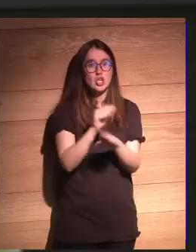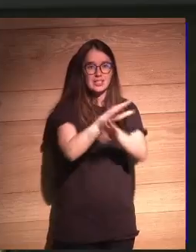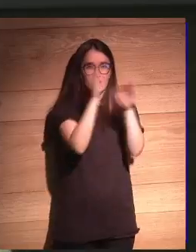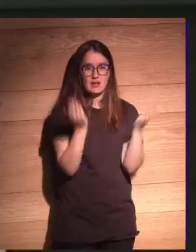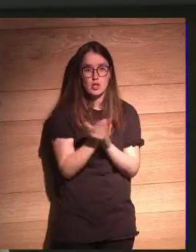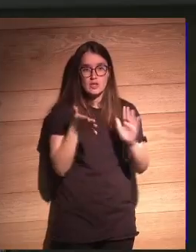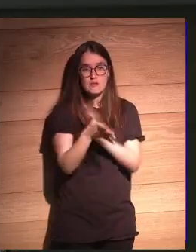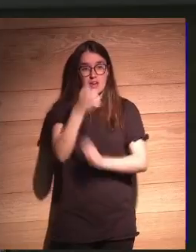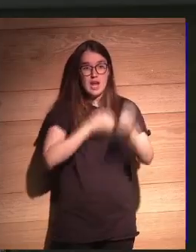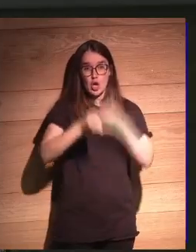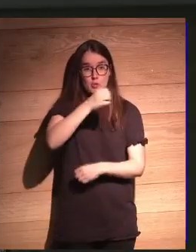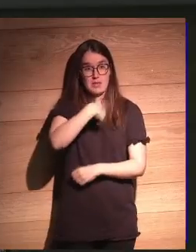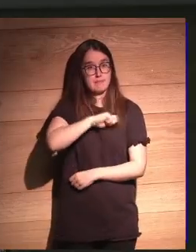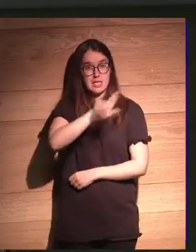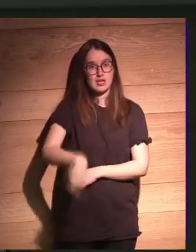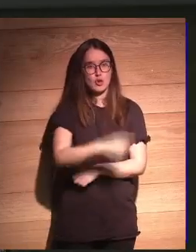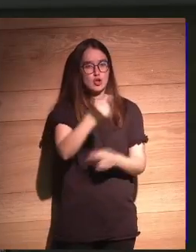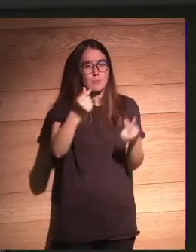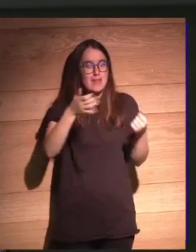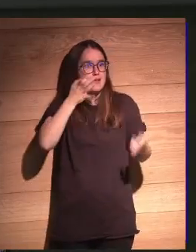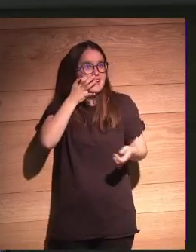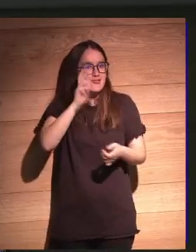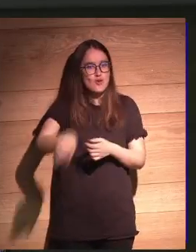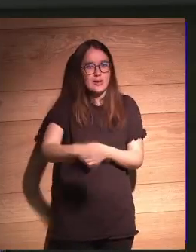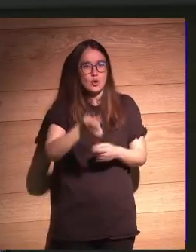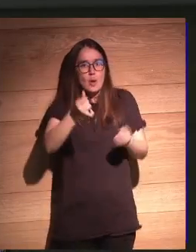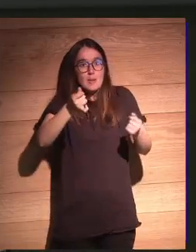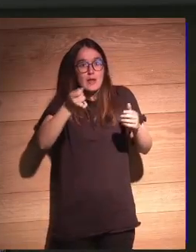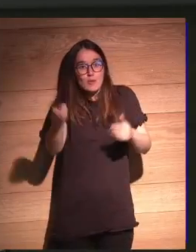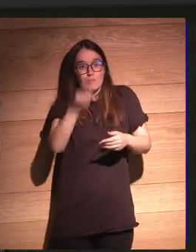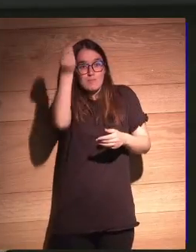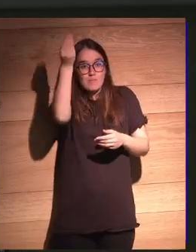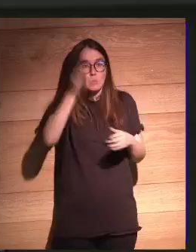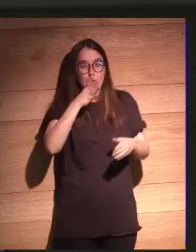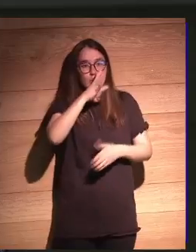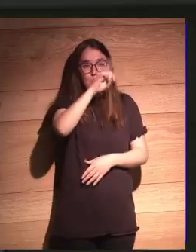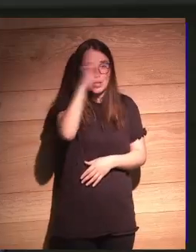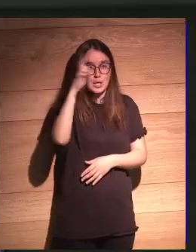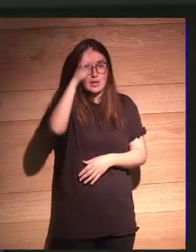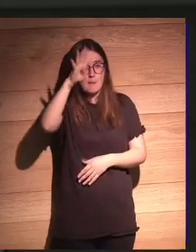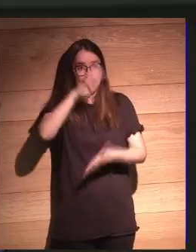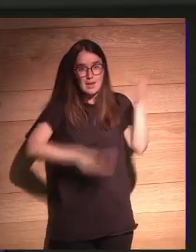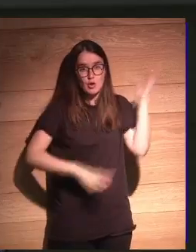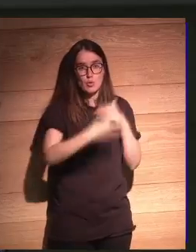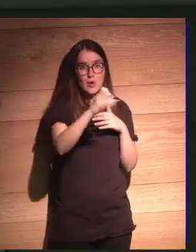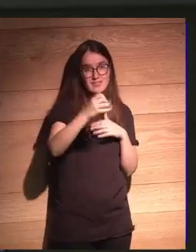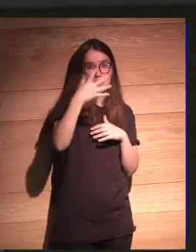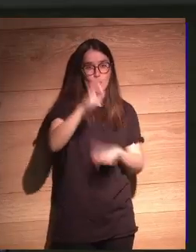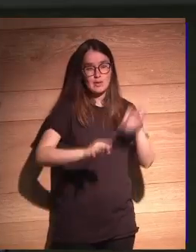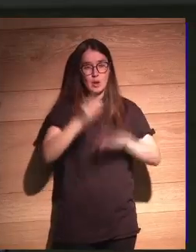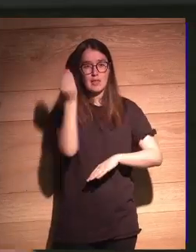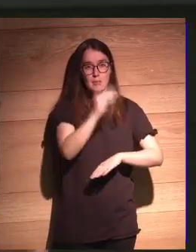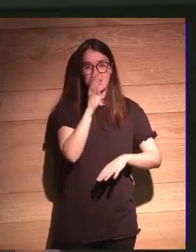because it's because of international investment, not because of our economy. It's not real process, it's bubble process. That's why Madrid and Barcelona have increased 40